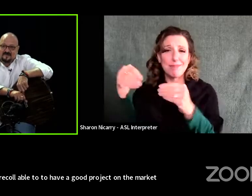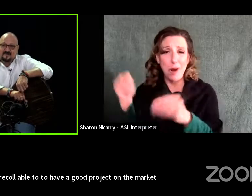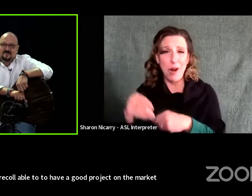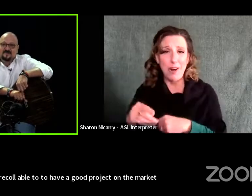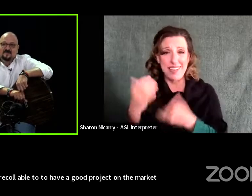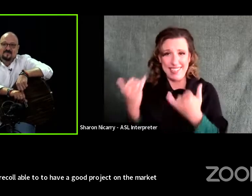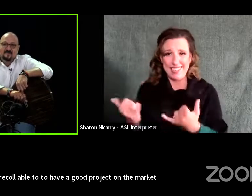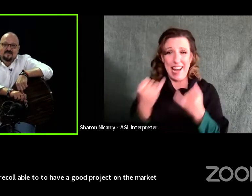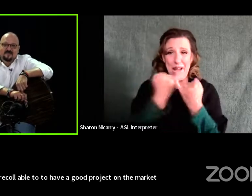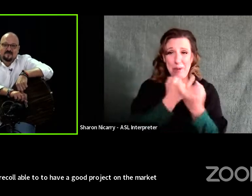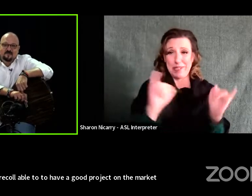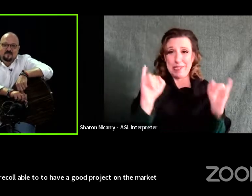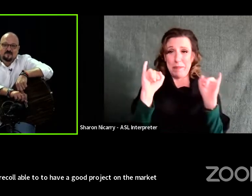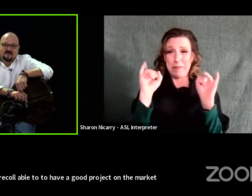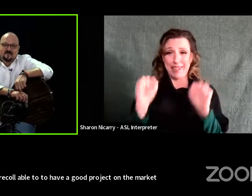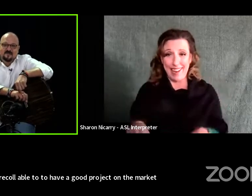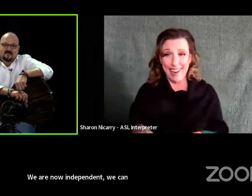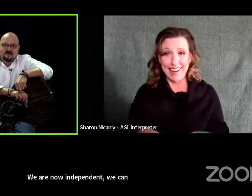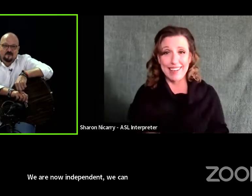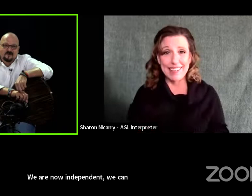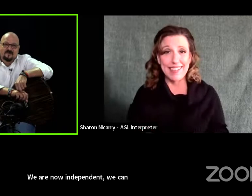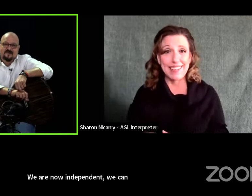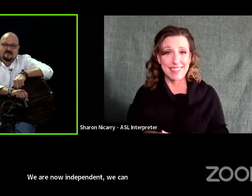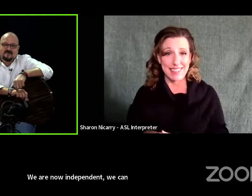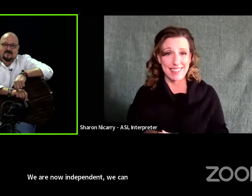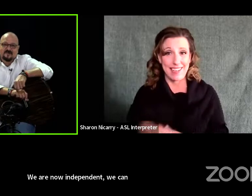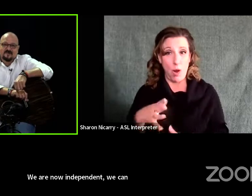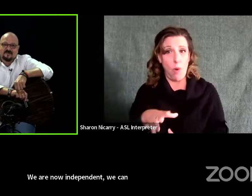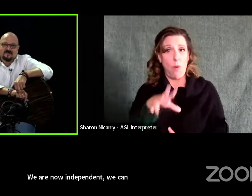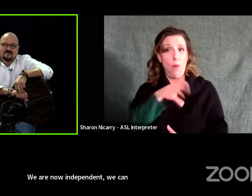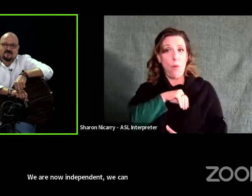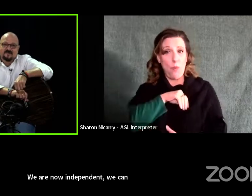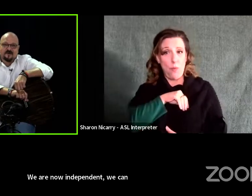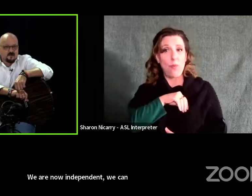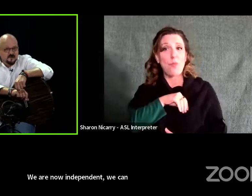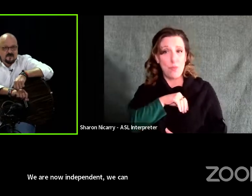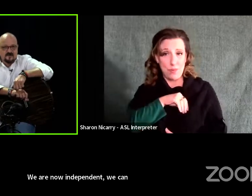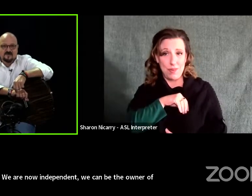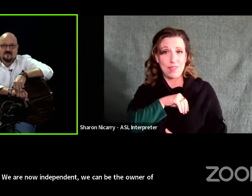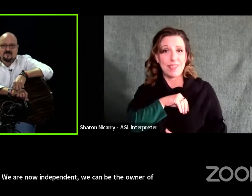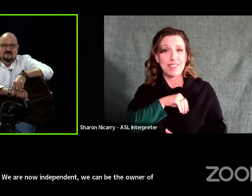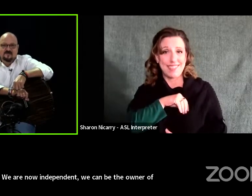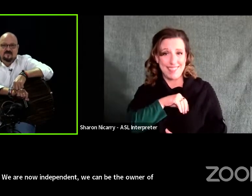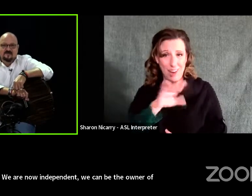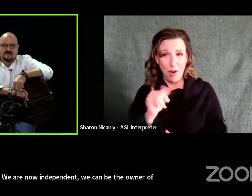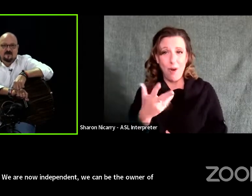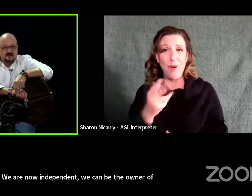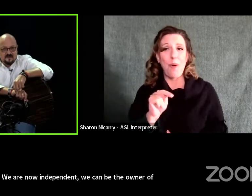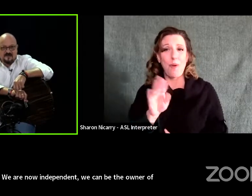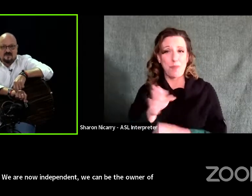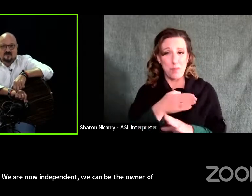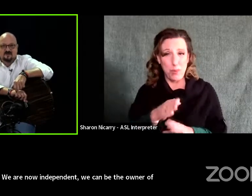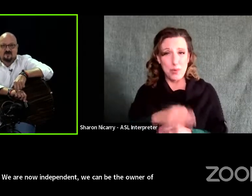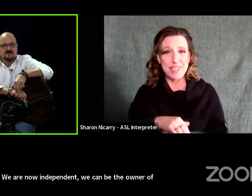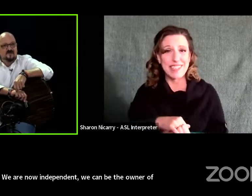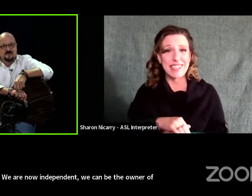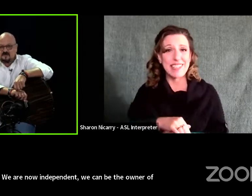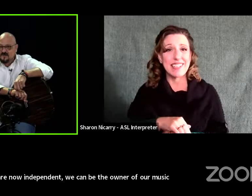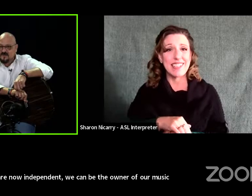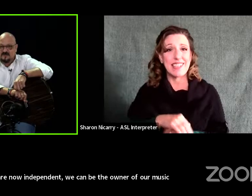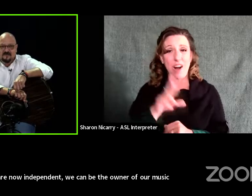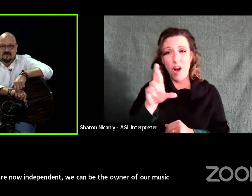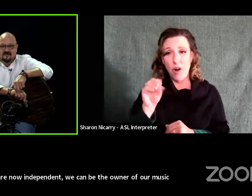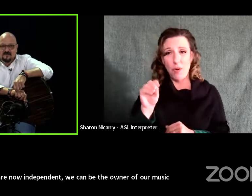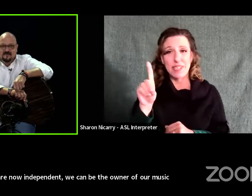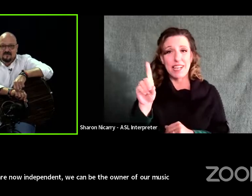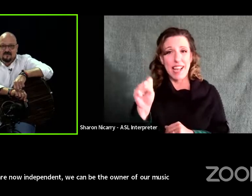independent, and we can be the owner of our music, of our ideas. We don't have to